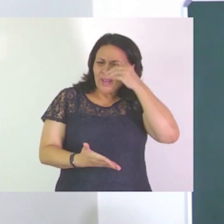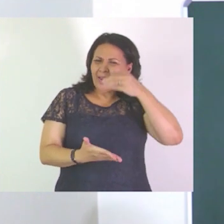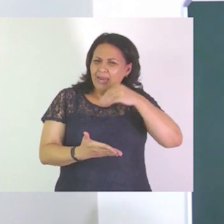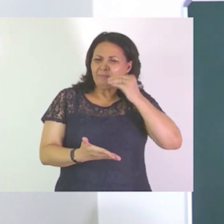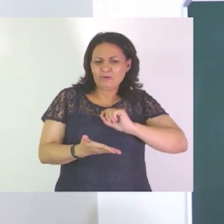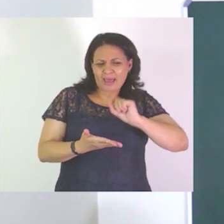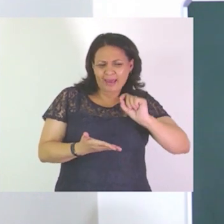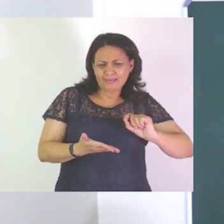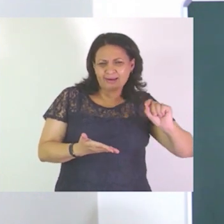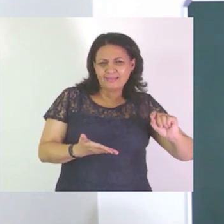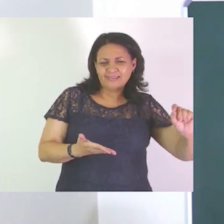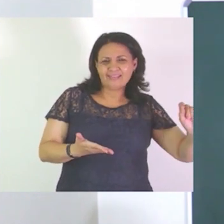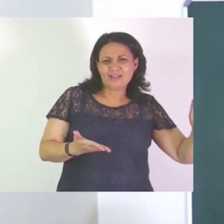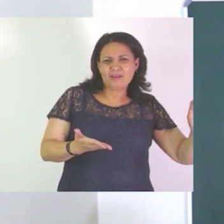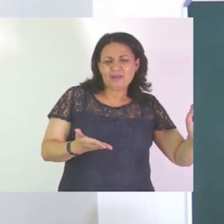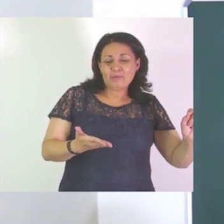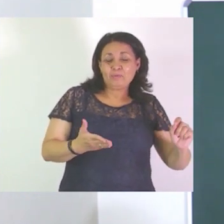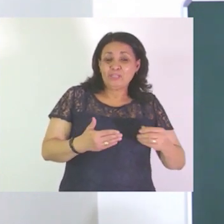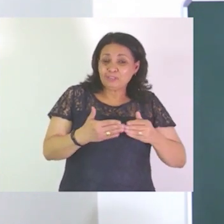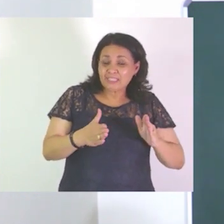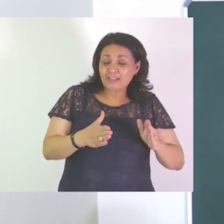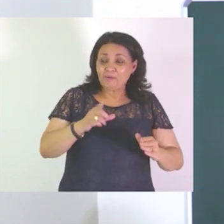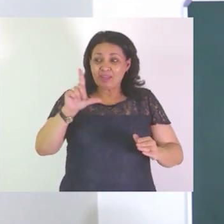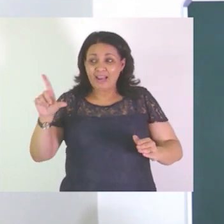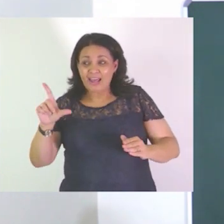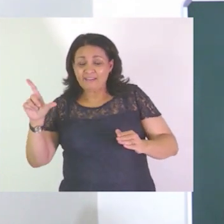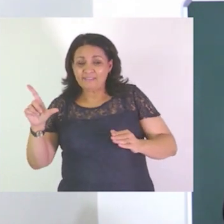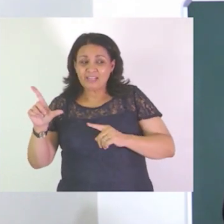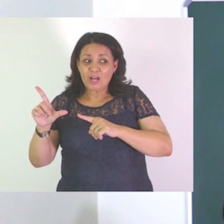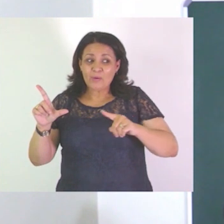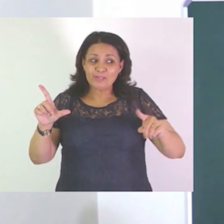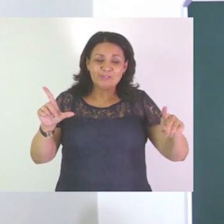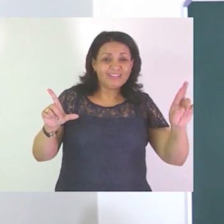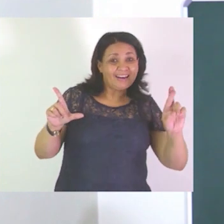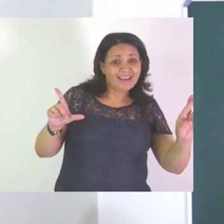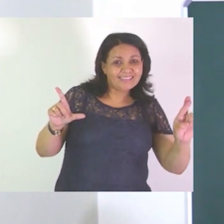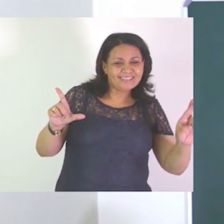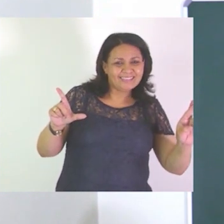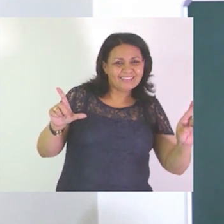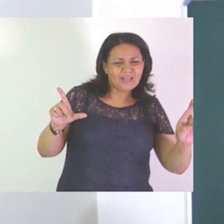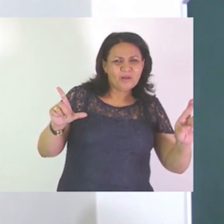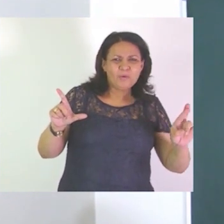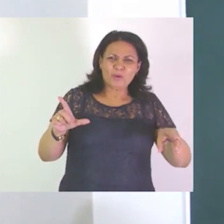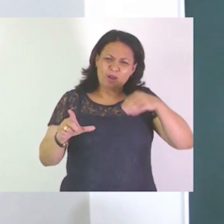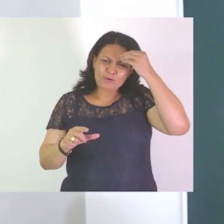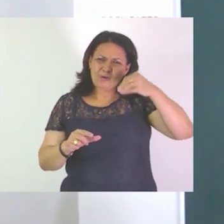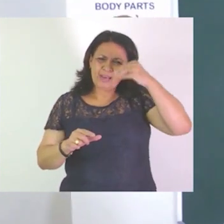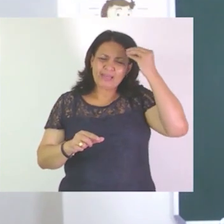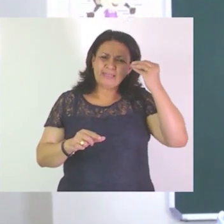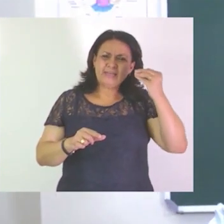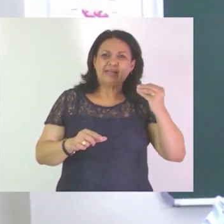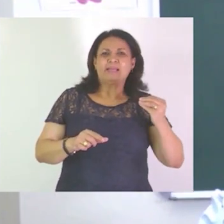handwriting, that we need to start from the left side going to the right. We also learned about a special letter